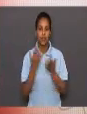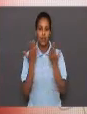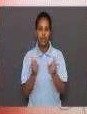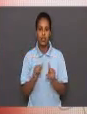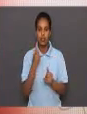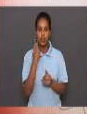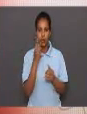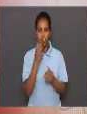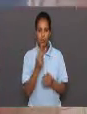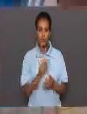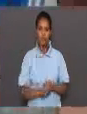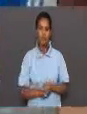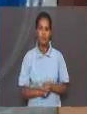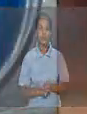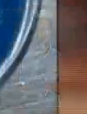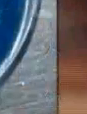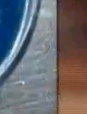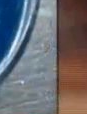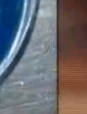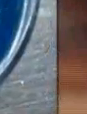Let us watch.